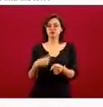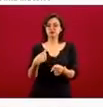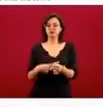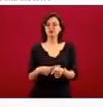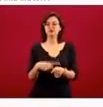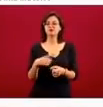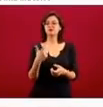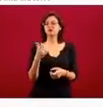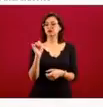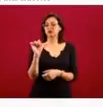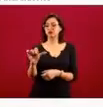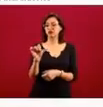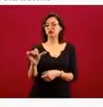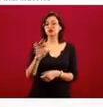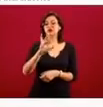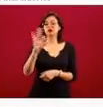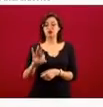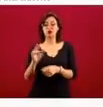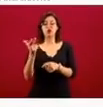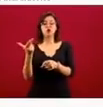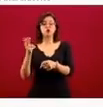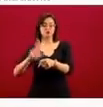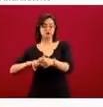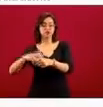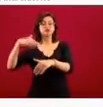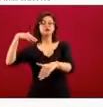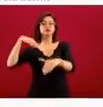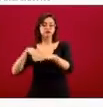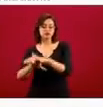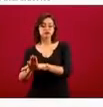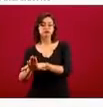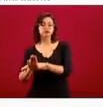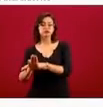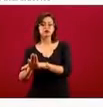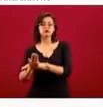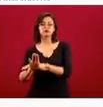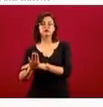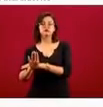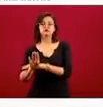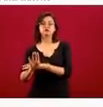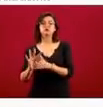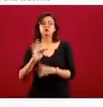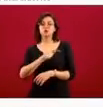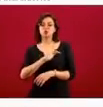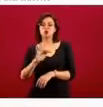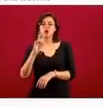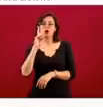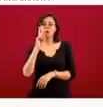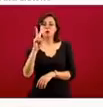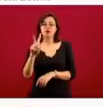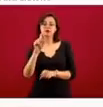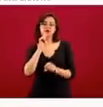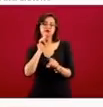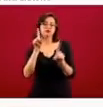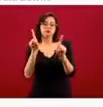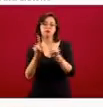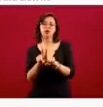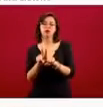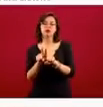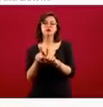But we can see that this 16% of cases had to be hospitalized at some point,